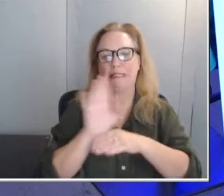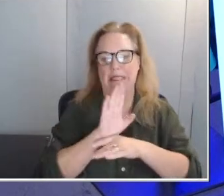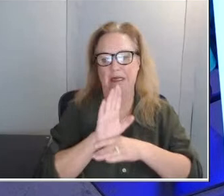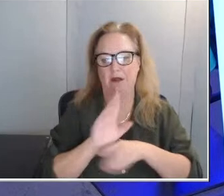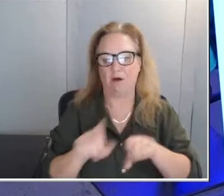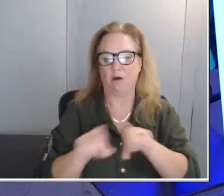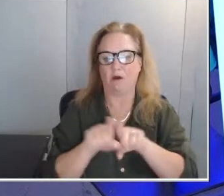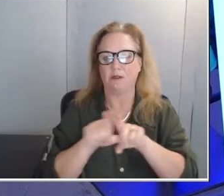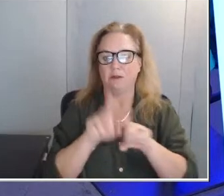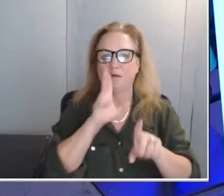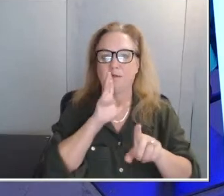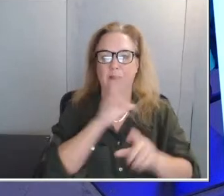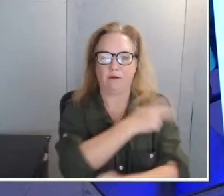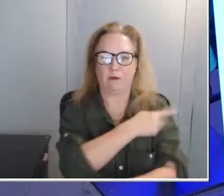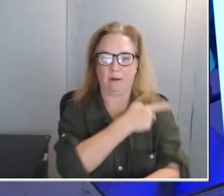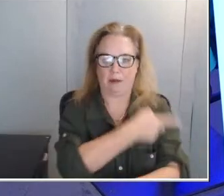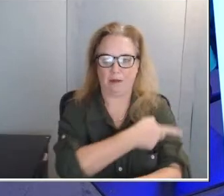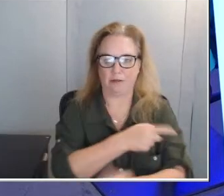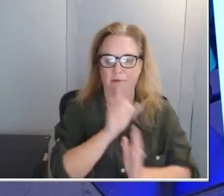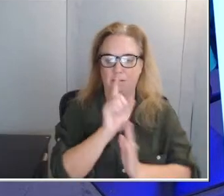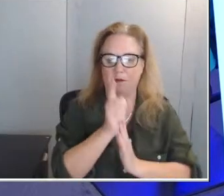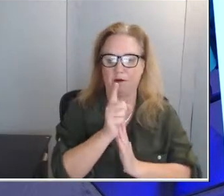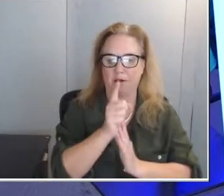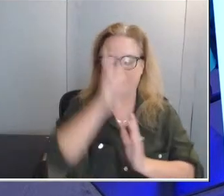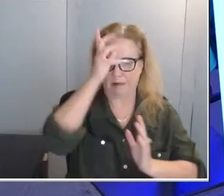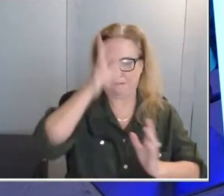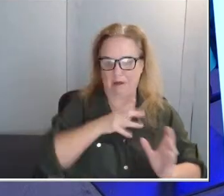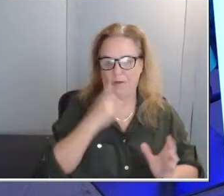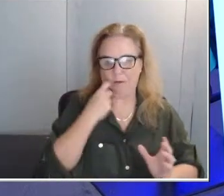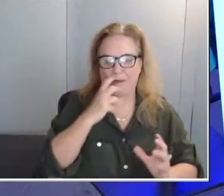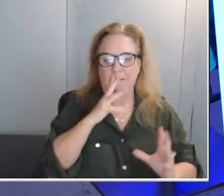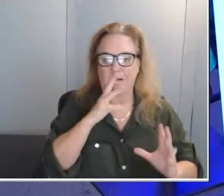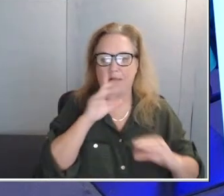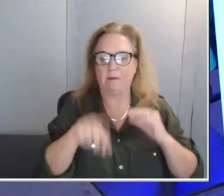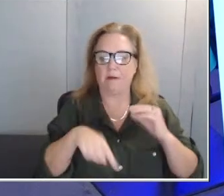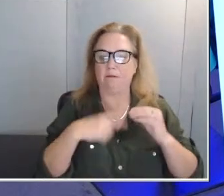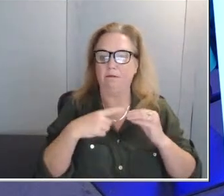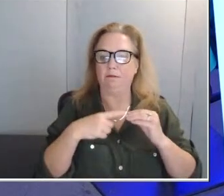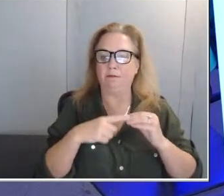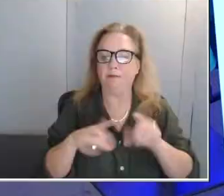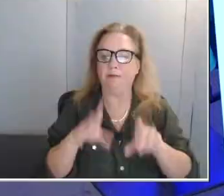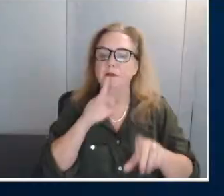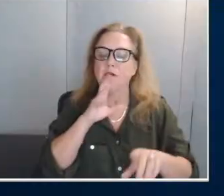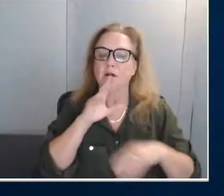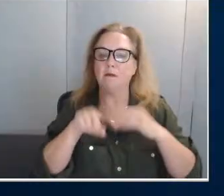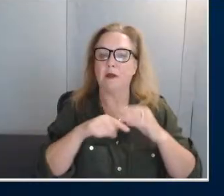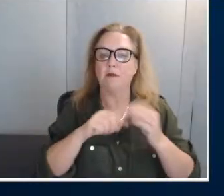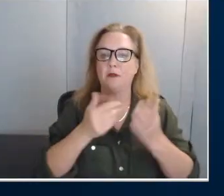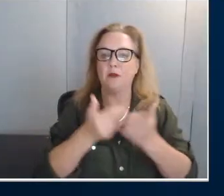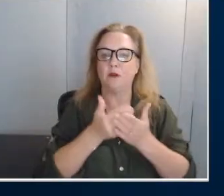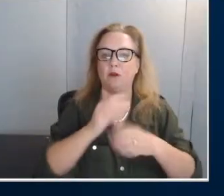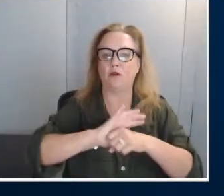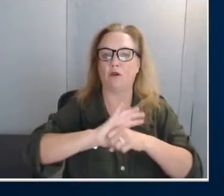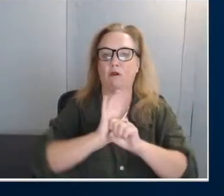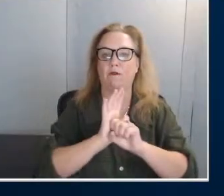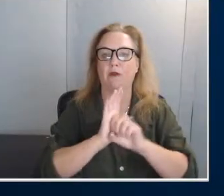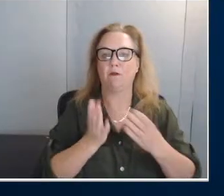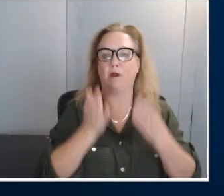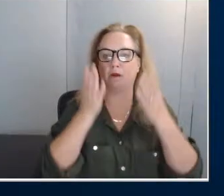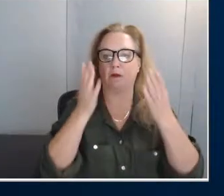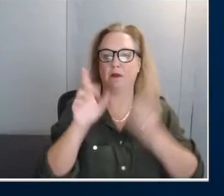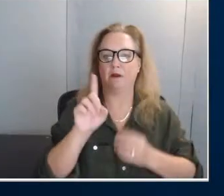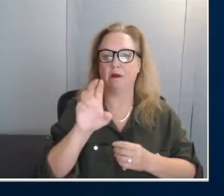with one of your patients in just a moment, the man we were just talking about. And we're going to talk about the new COVID vaccine recommendations with Dr.